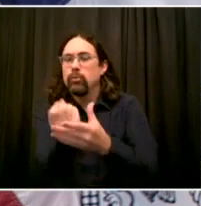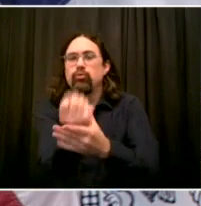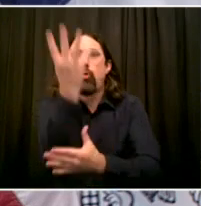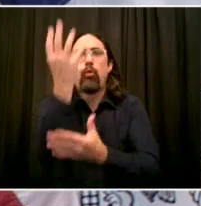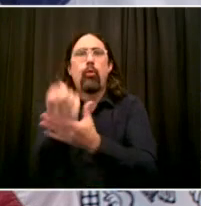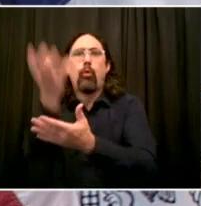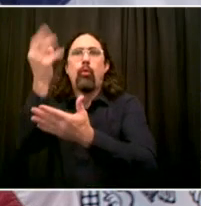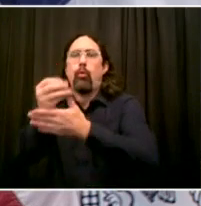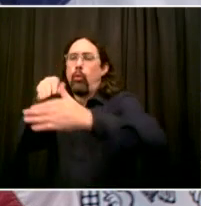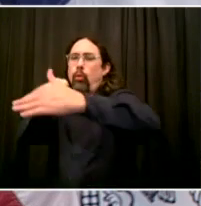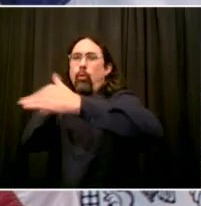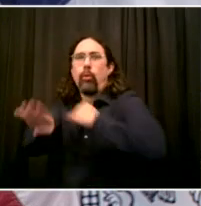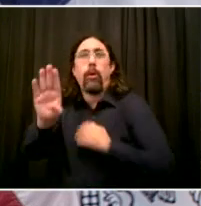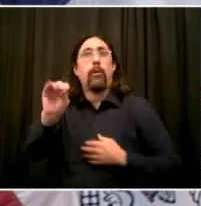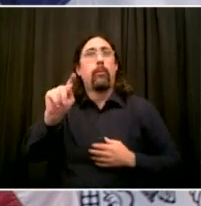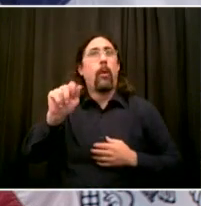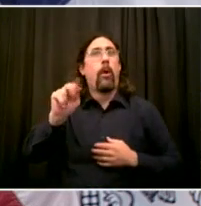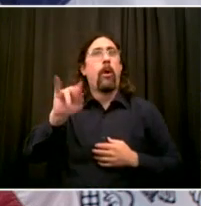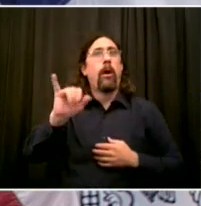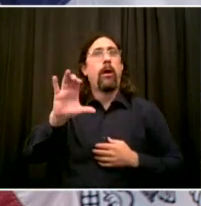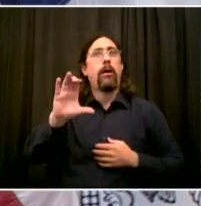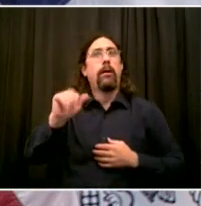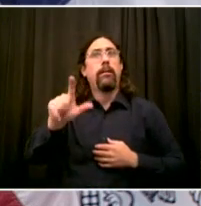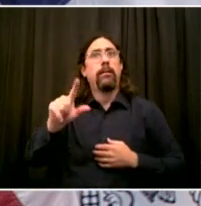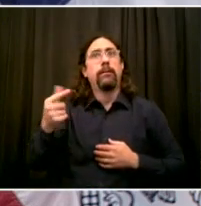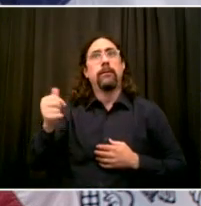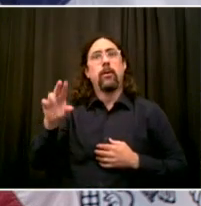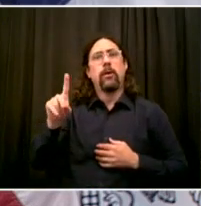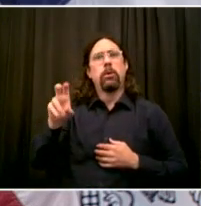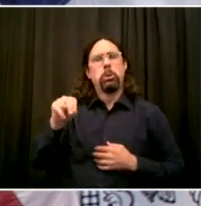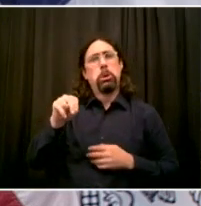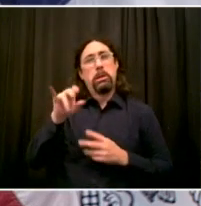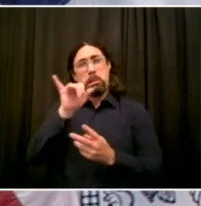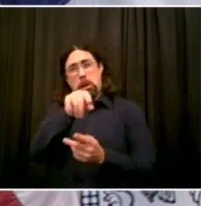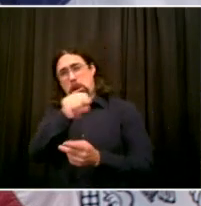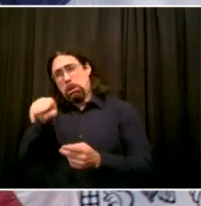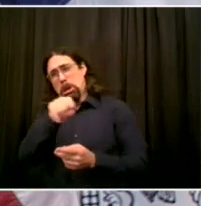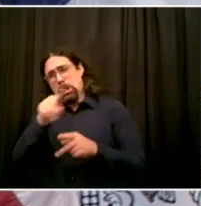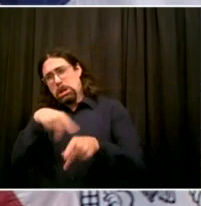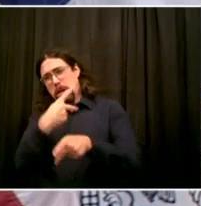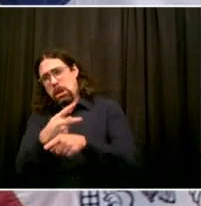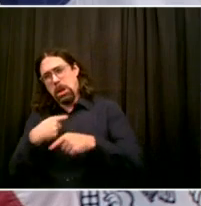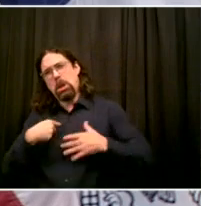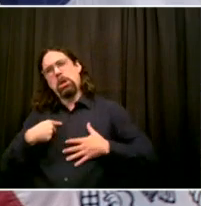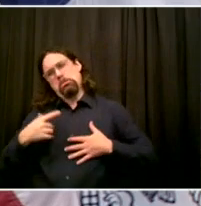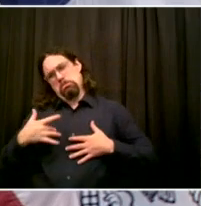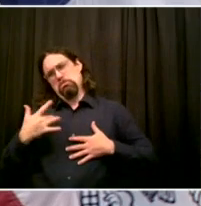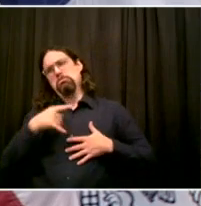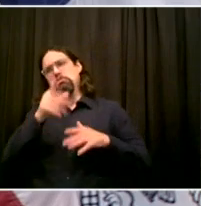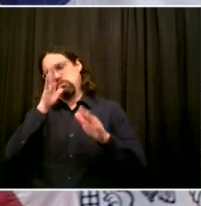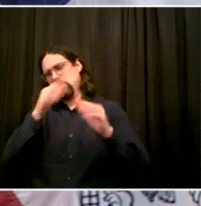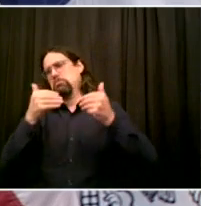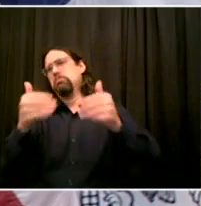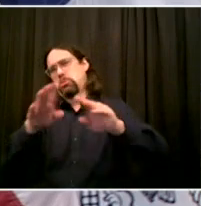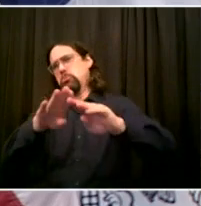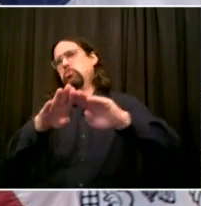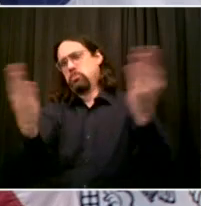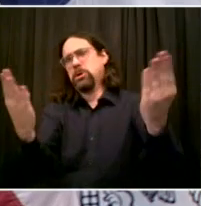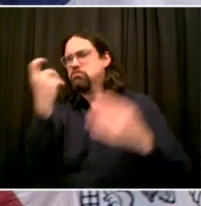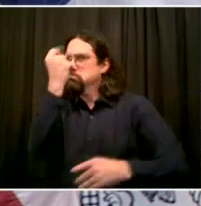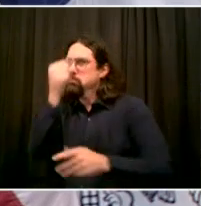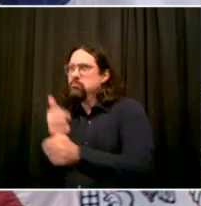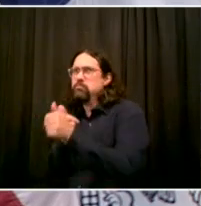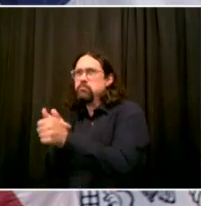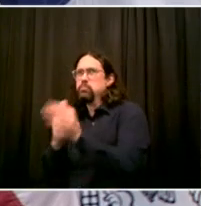needs oversight and enforcement. The indoor is causing me pause. The indoor should proceed only with tremendous caution